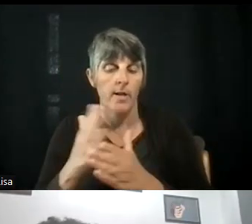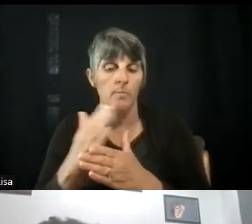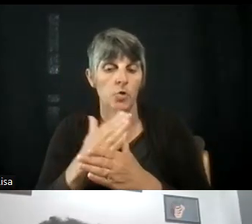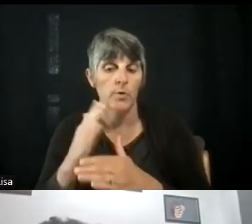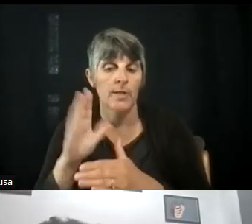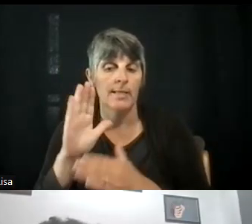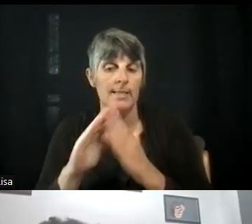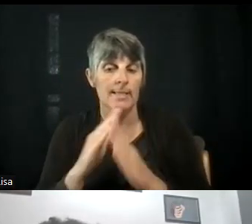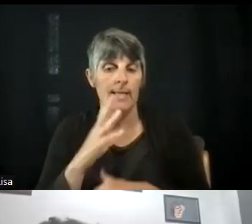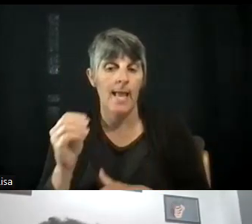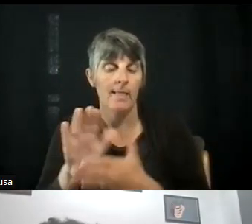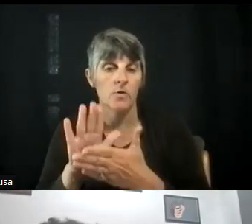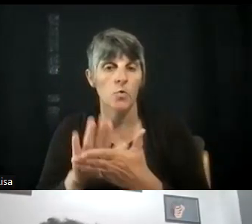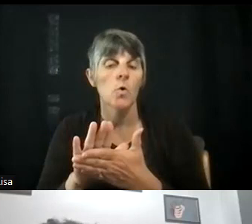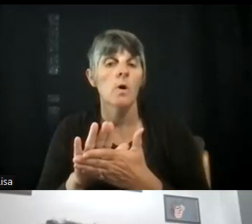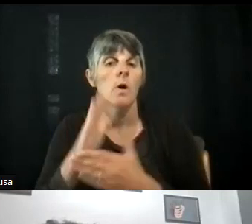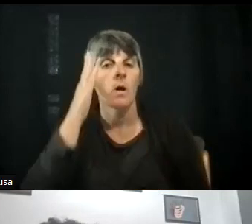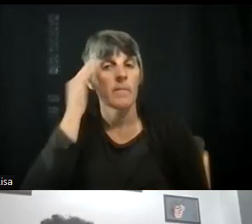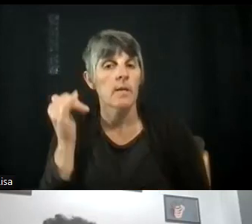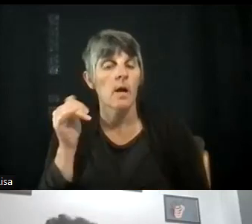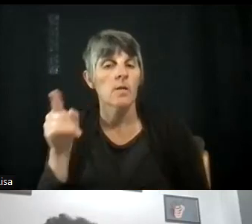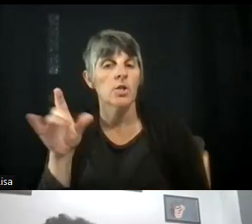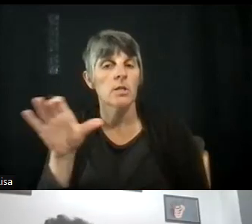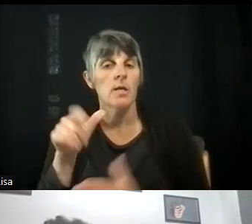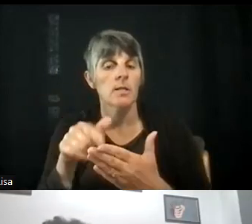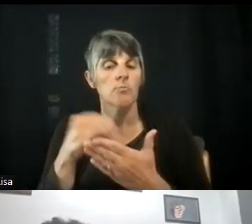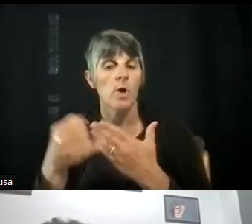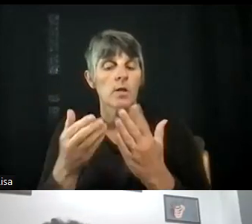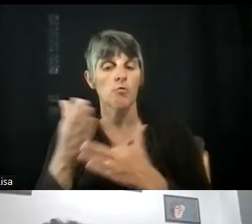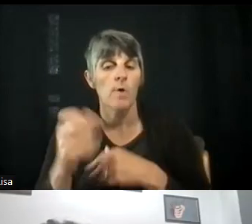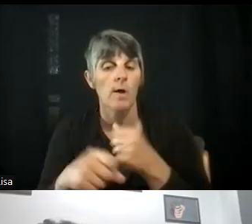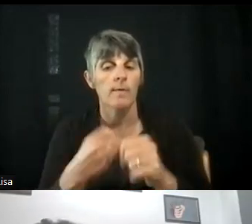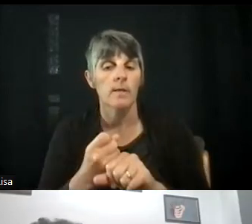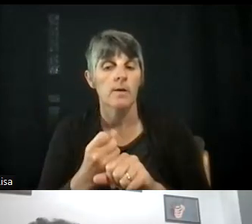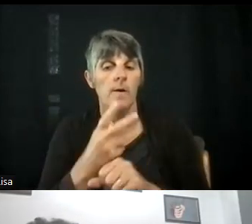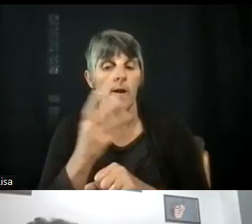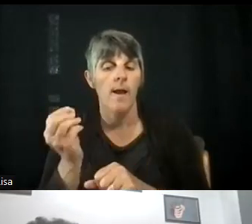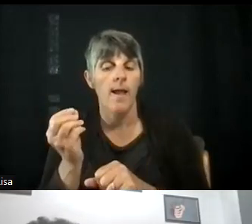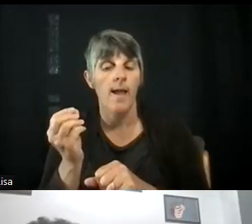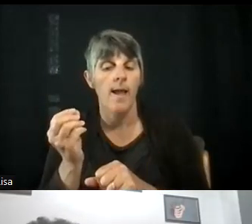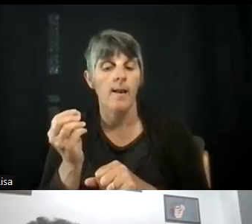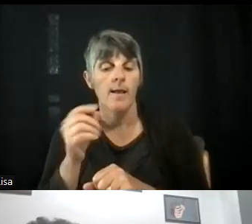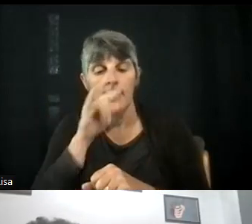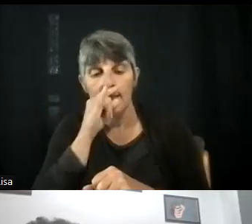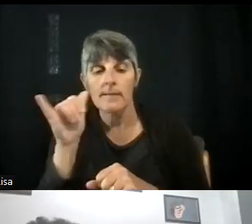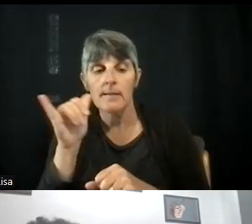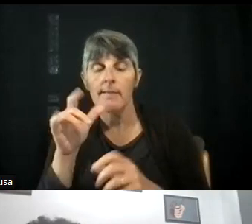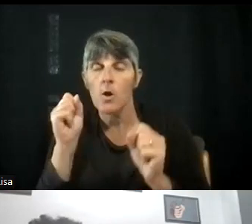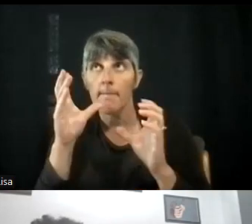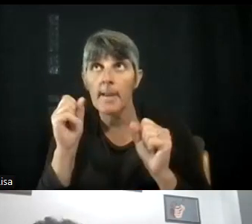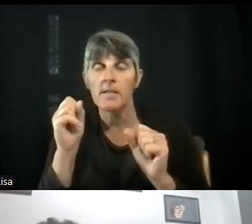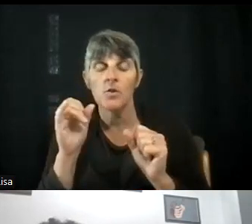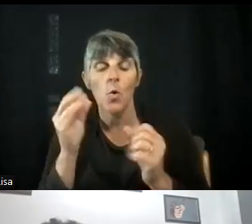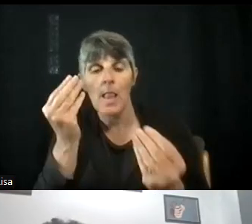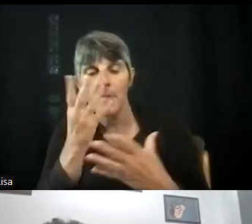the city and the school, because she does these projects throughout the year, and the kids, like, they're amazing. So let